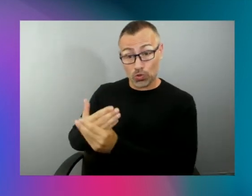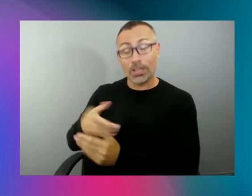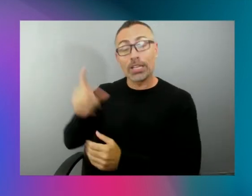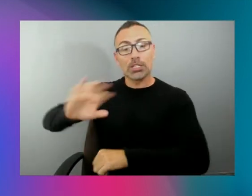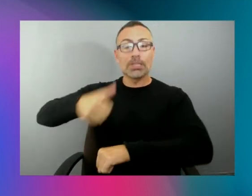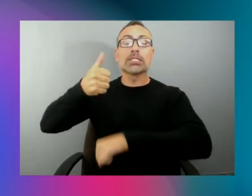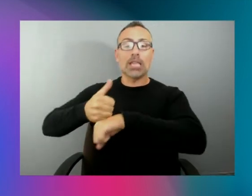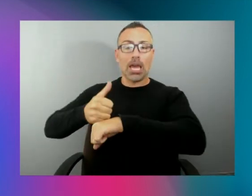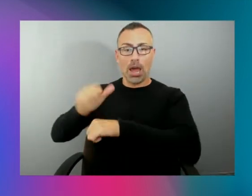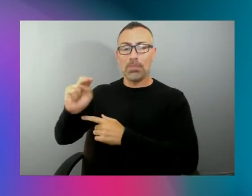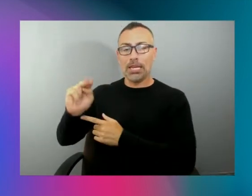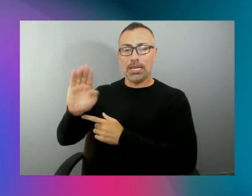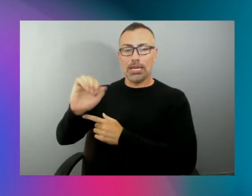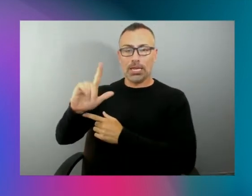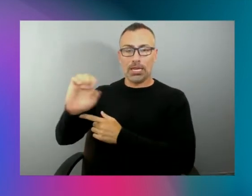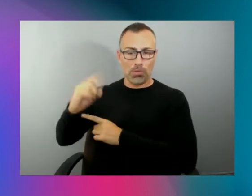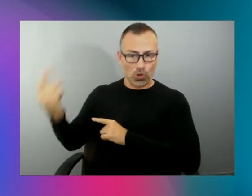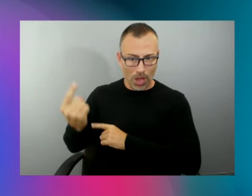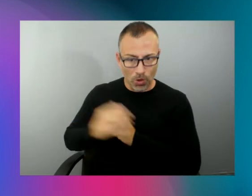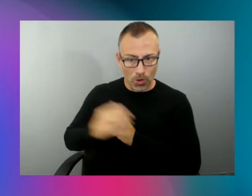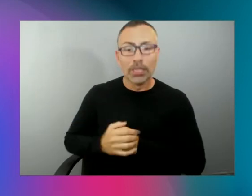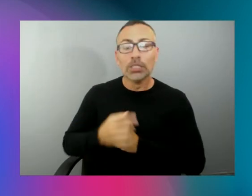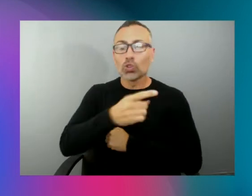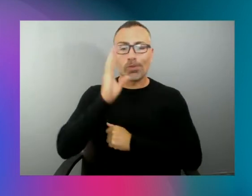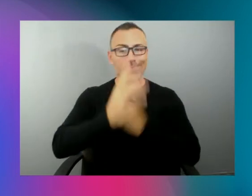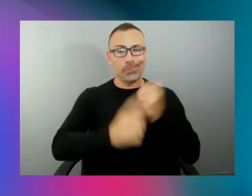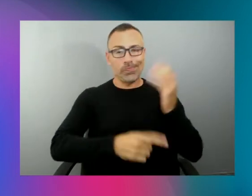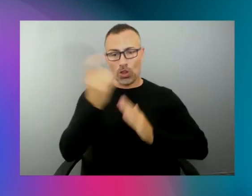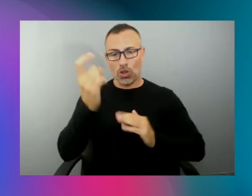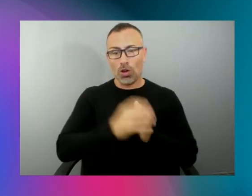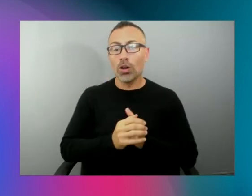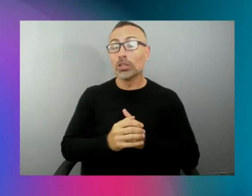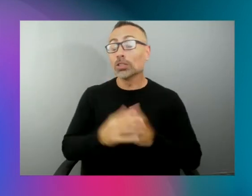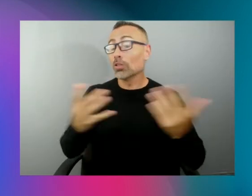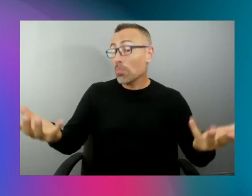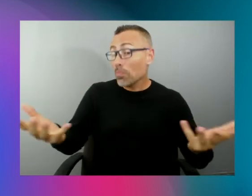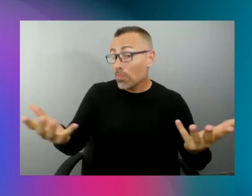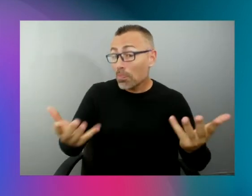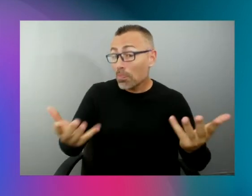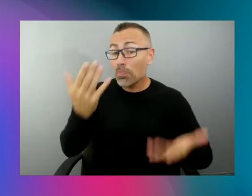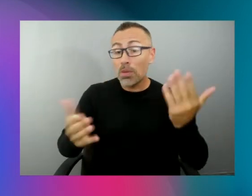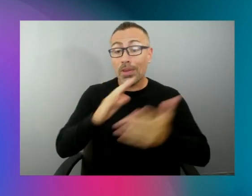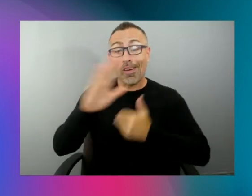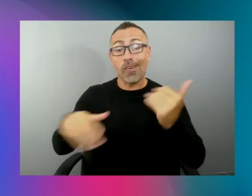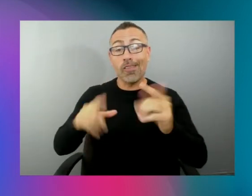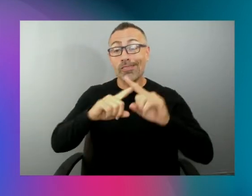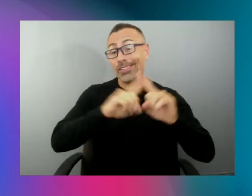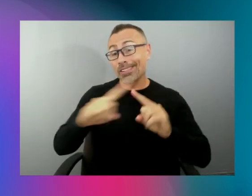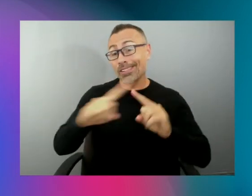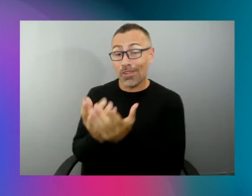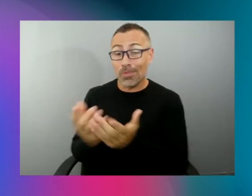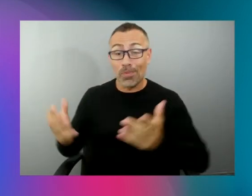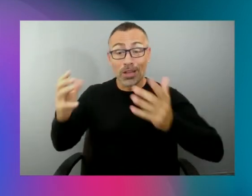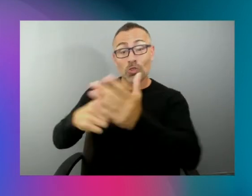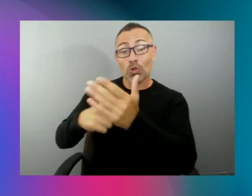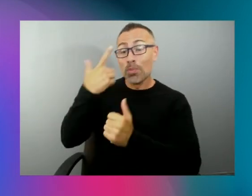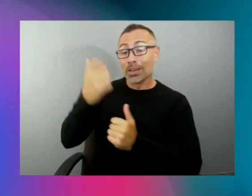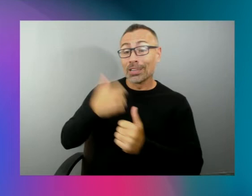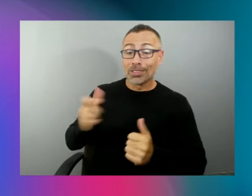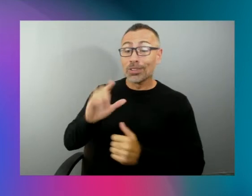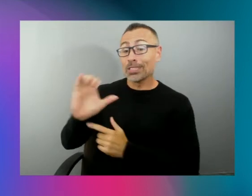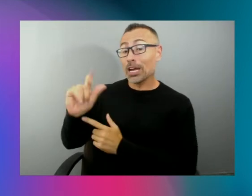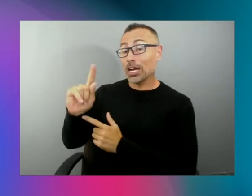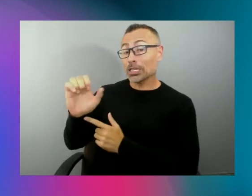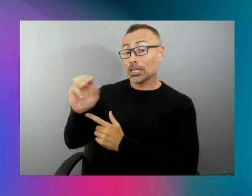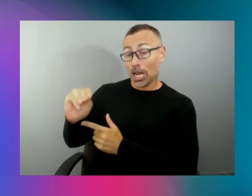remediation. Right. In case of S3 worsening, all the bucket you might need it because there is a cost involved, right? If you want to do the worsening, right? Yeah. That kind